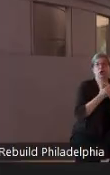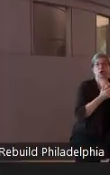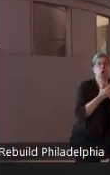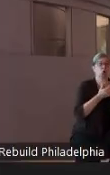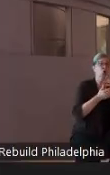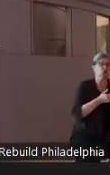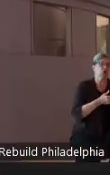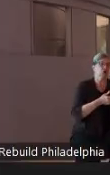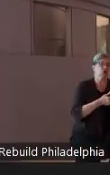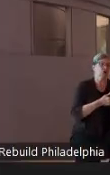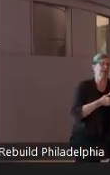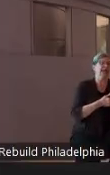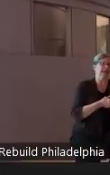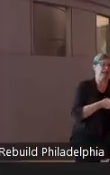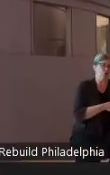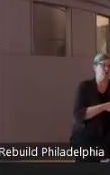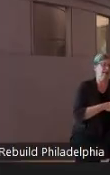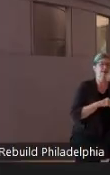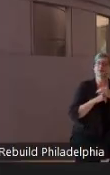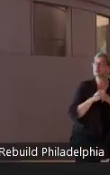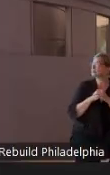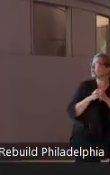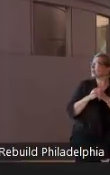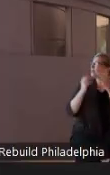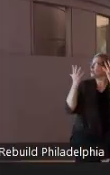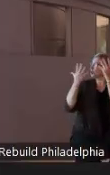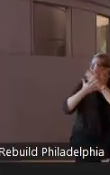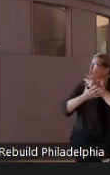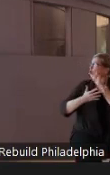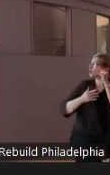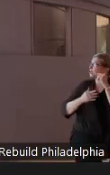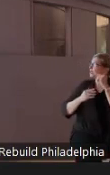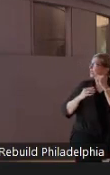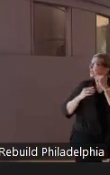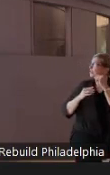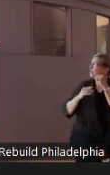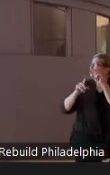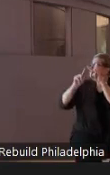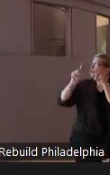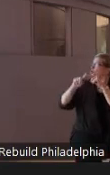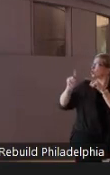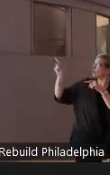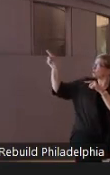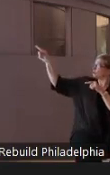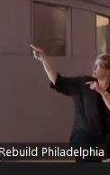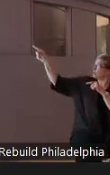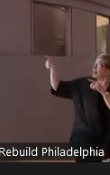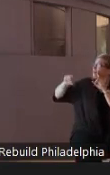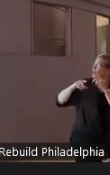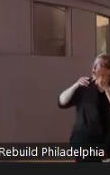shade trees. That's shown in the plan with the darker green circle. They're along